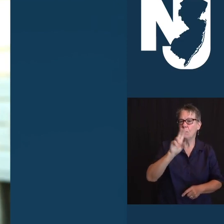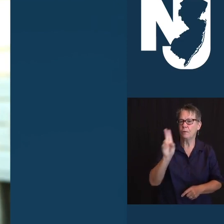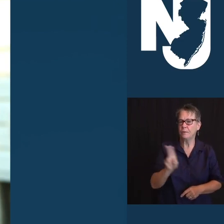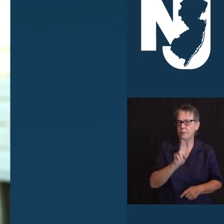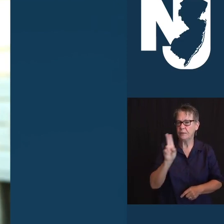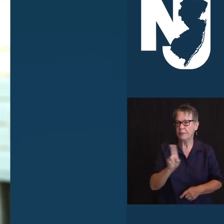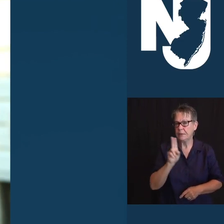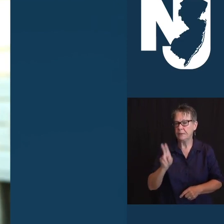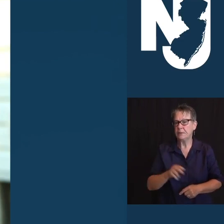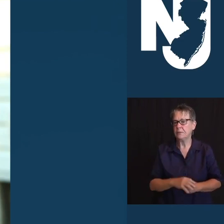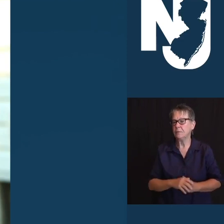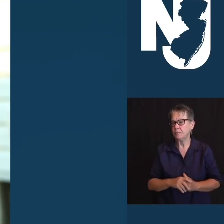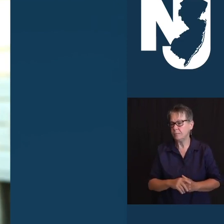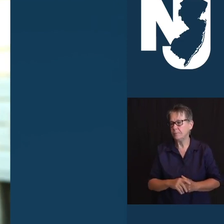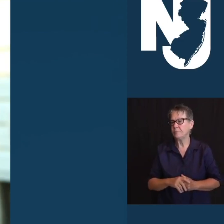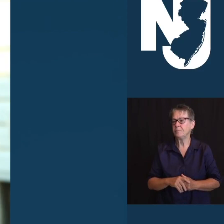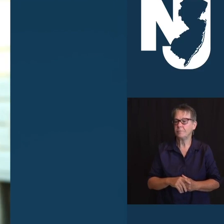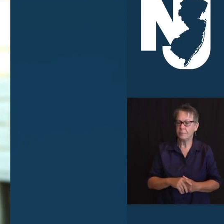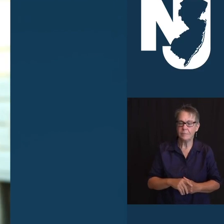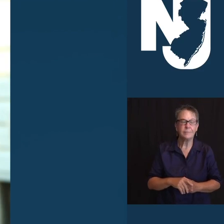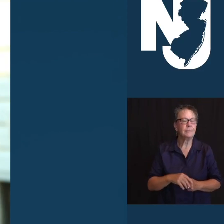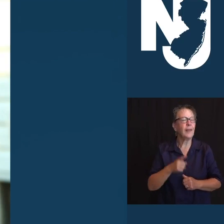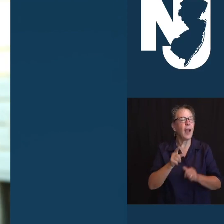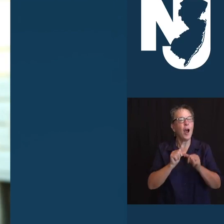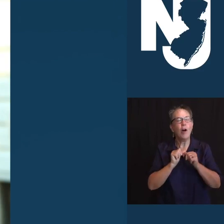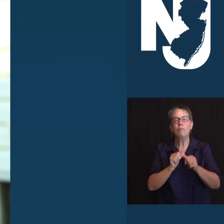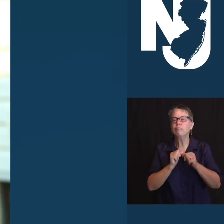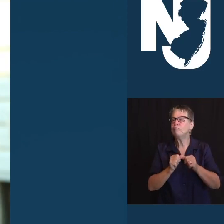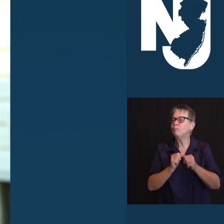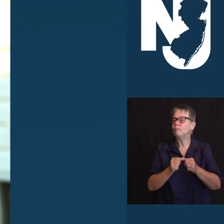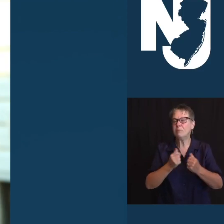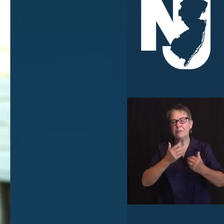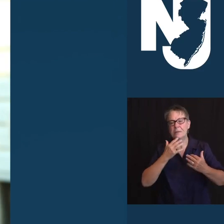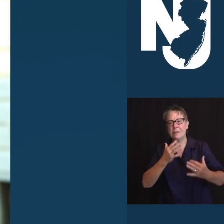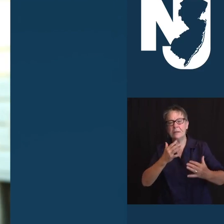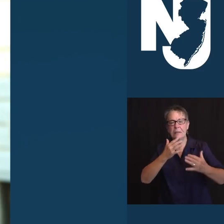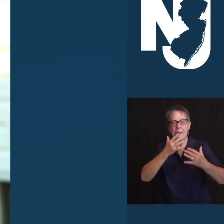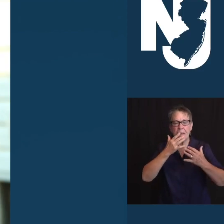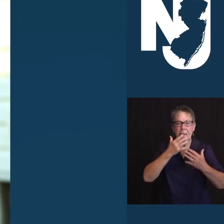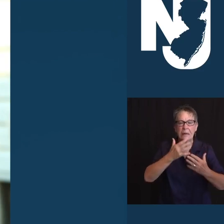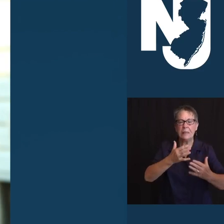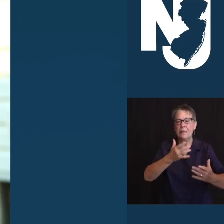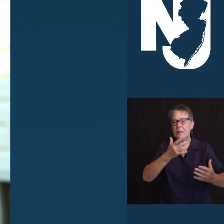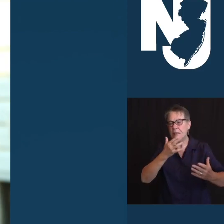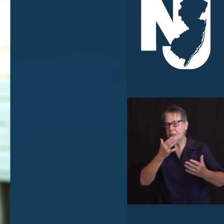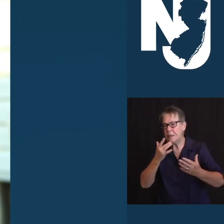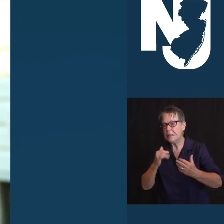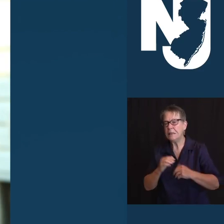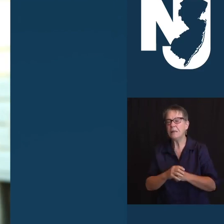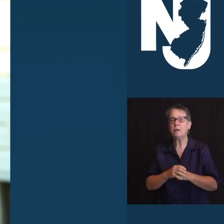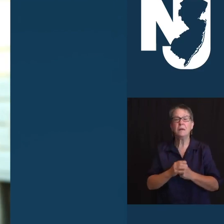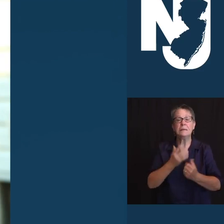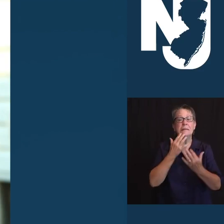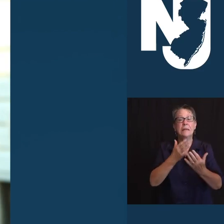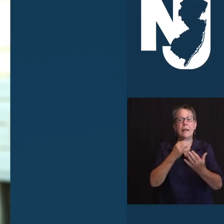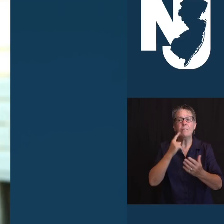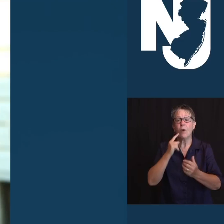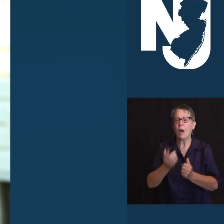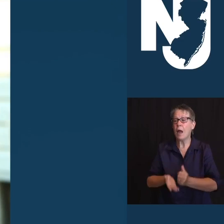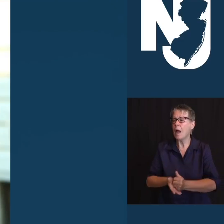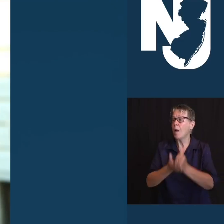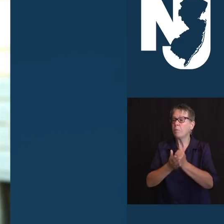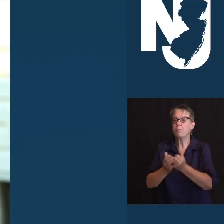for faculty musicals to raise money for scholarships. Bob is survived by his wife of 50 years,